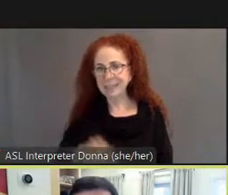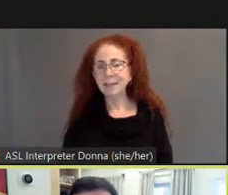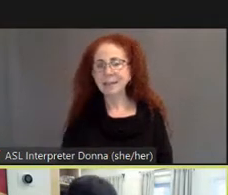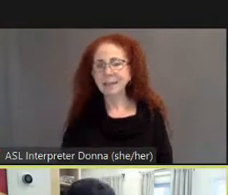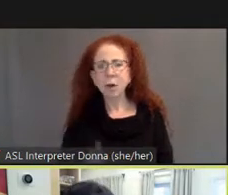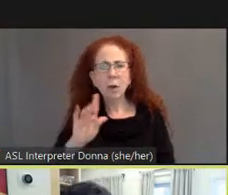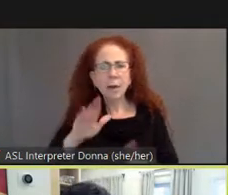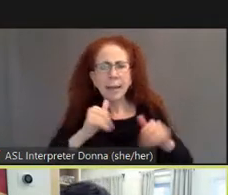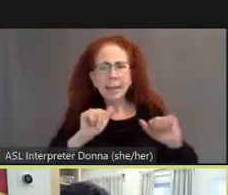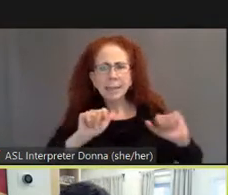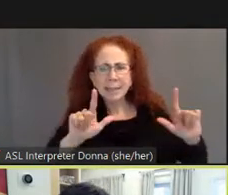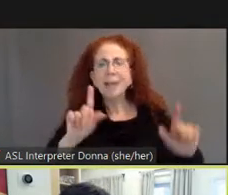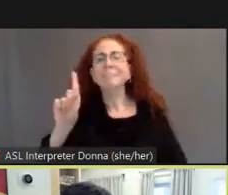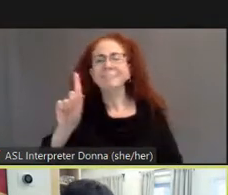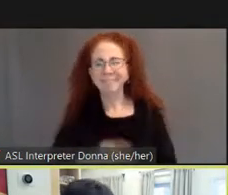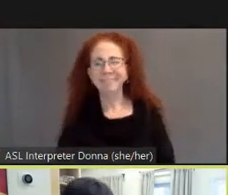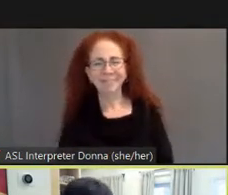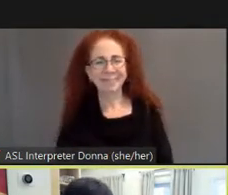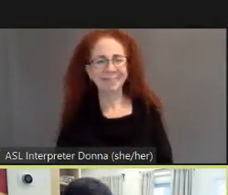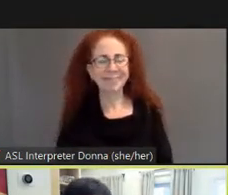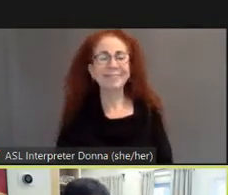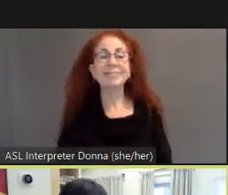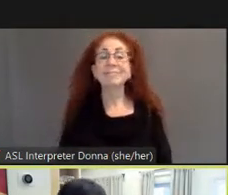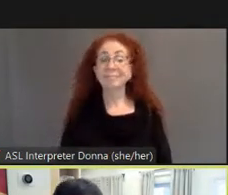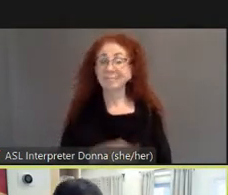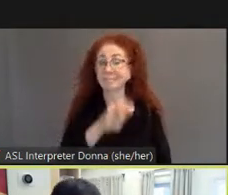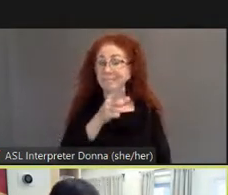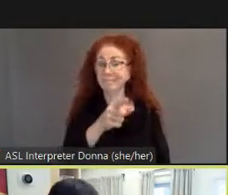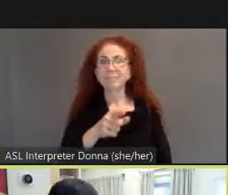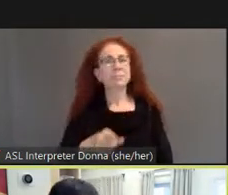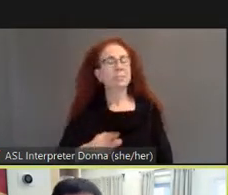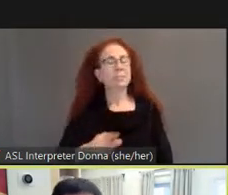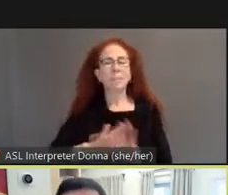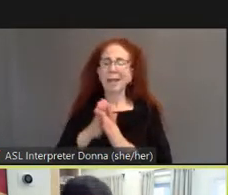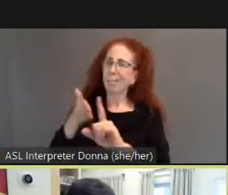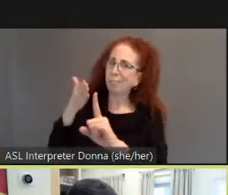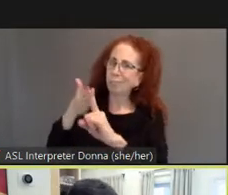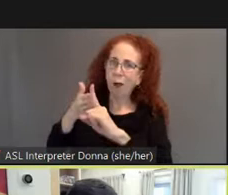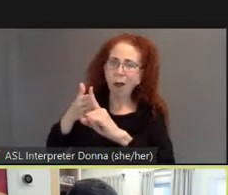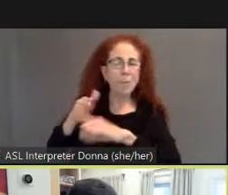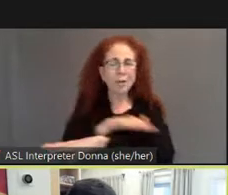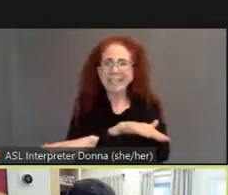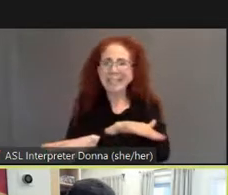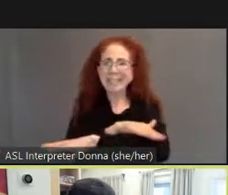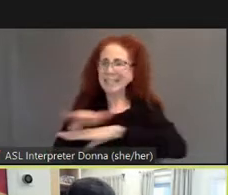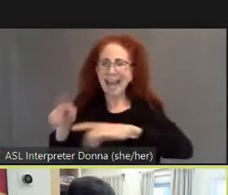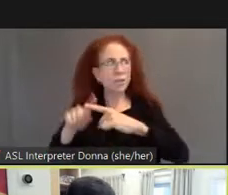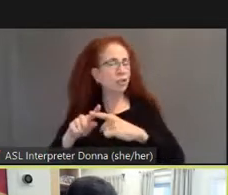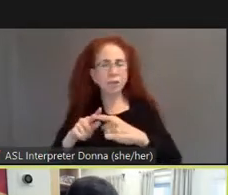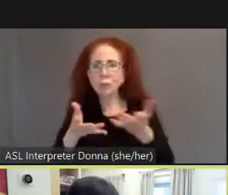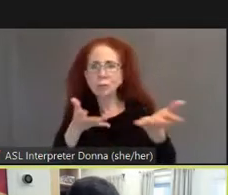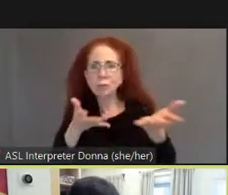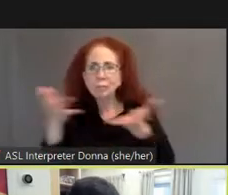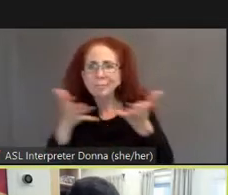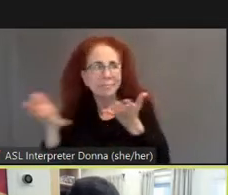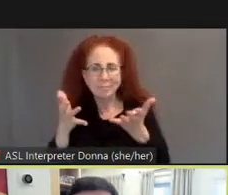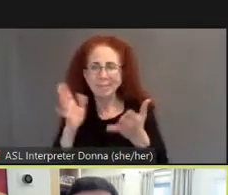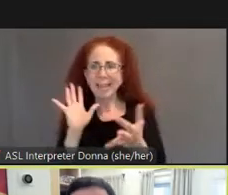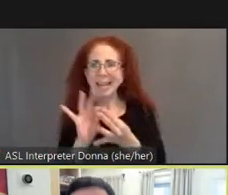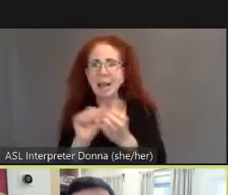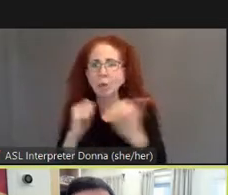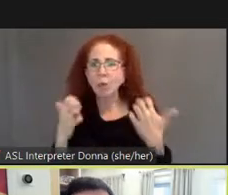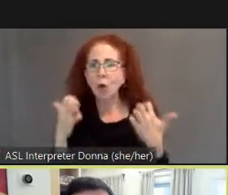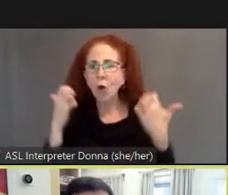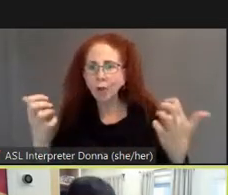advance the next slide, really became our primary stage and way of connecting with audiences. Through